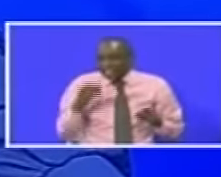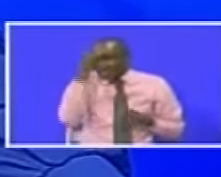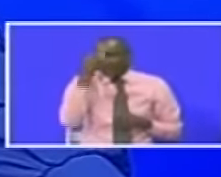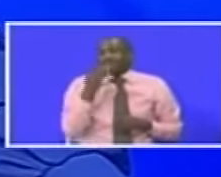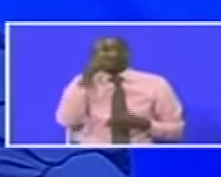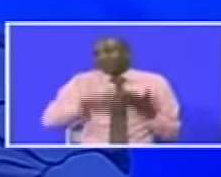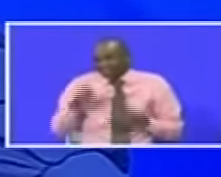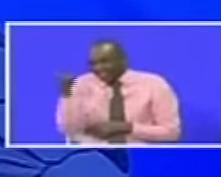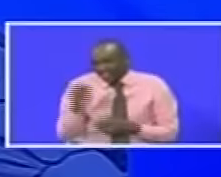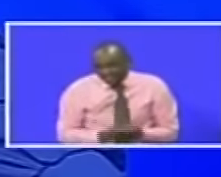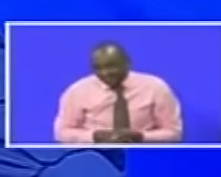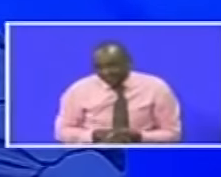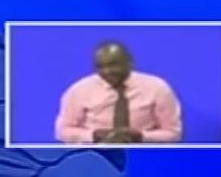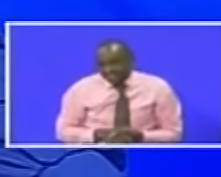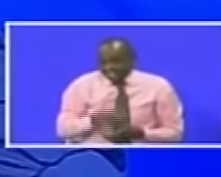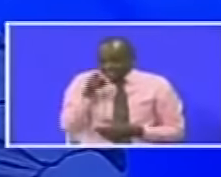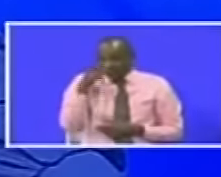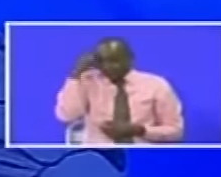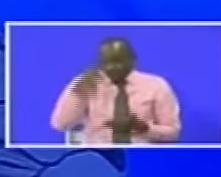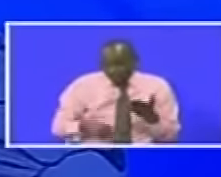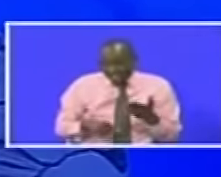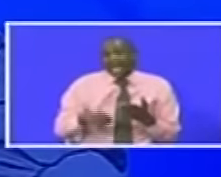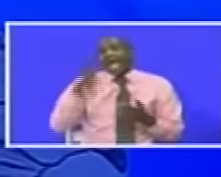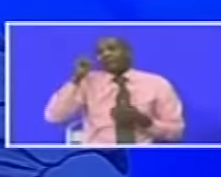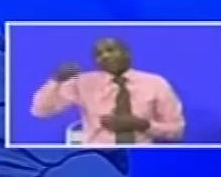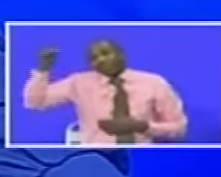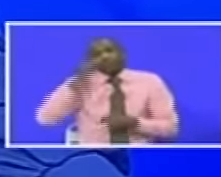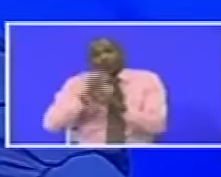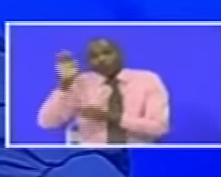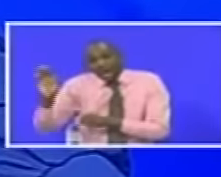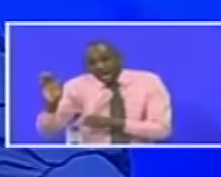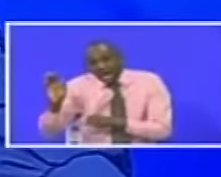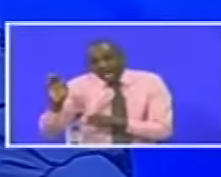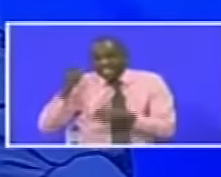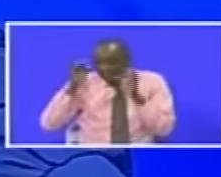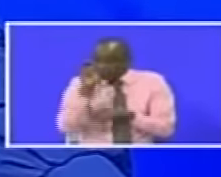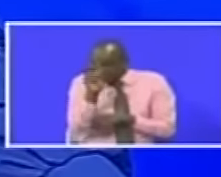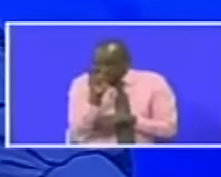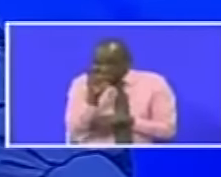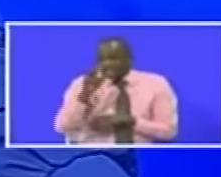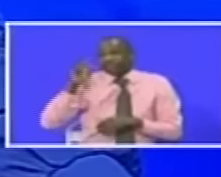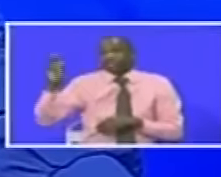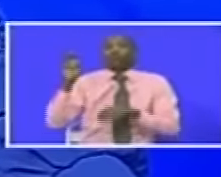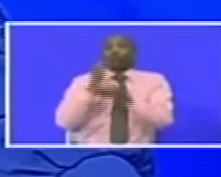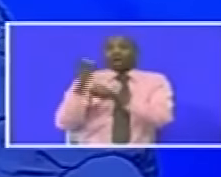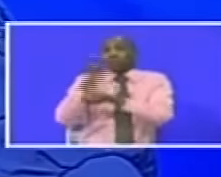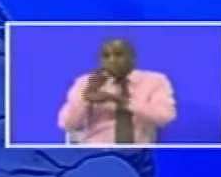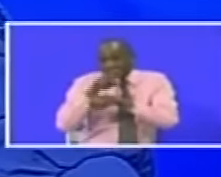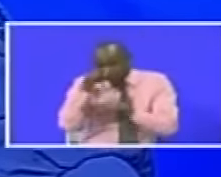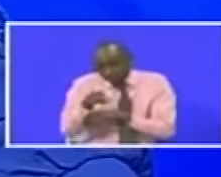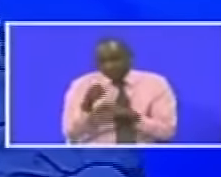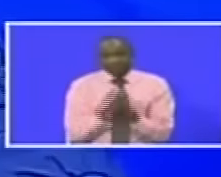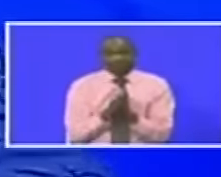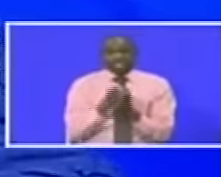is difficult to miss. This is because part of the MP's job is to check the excesses of the executive, that includes the